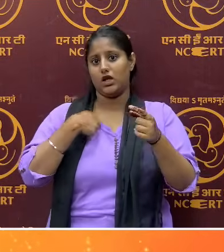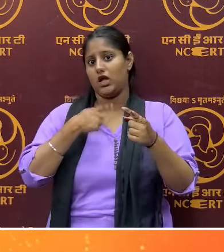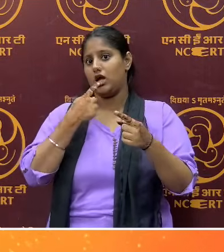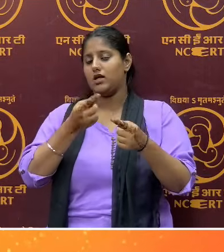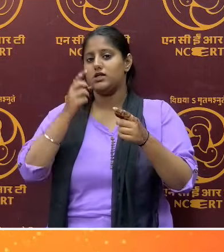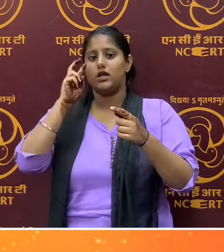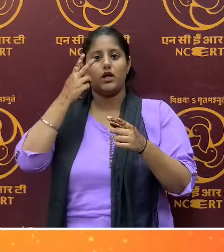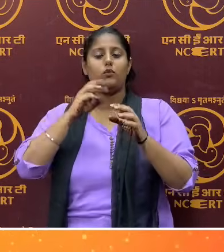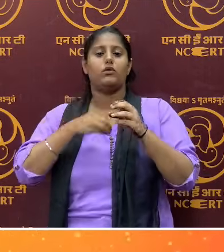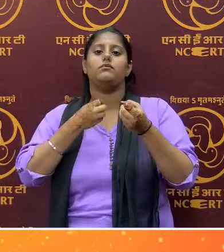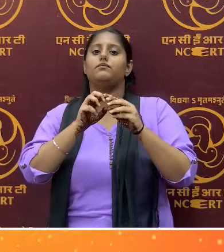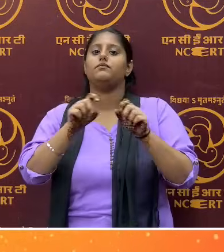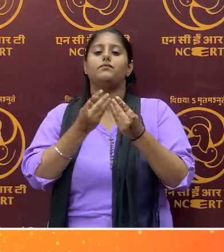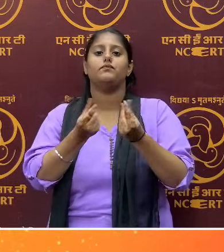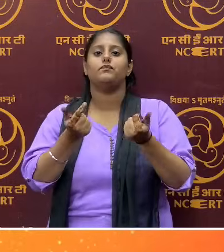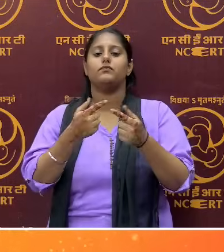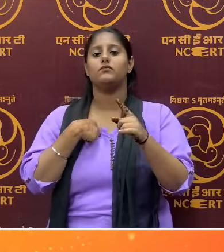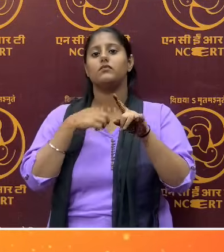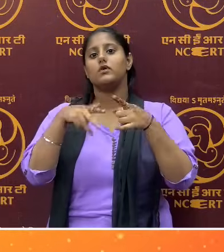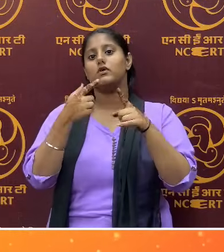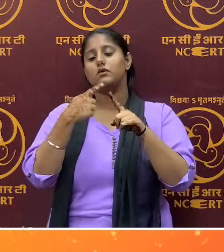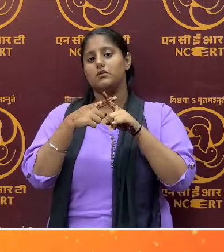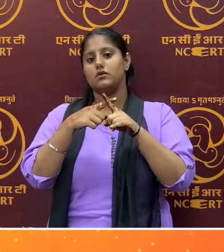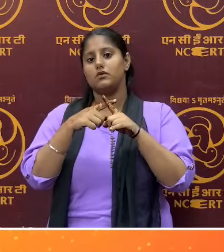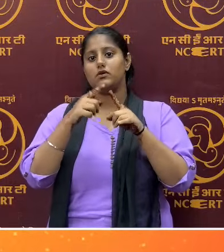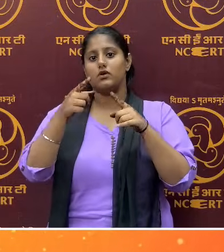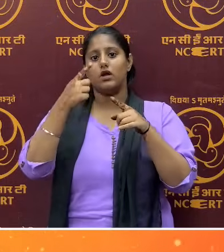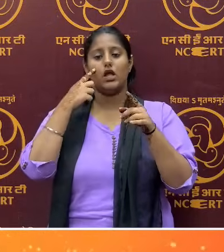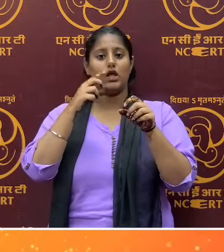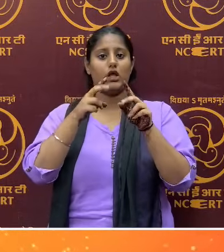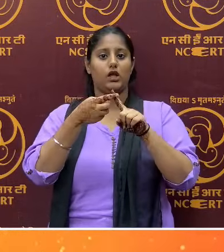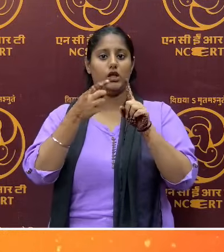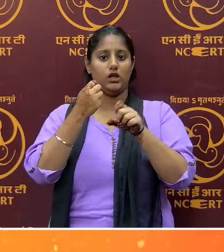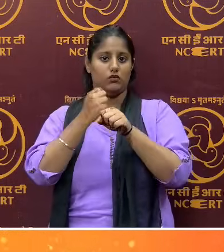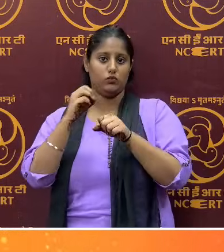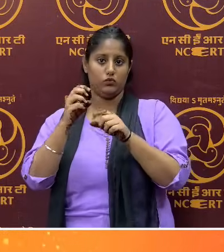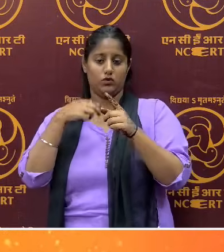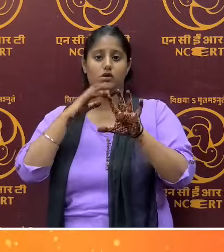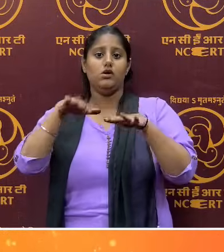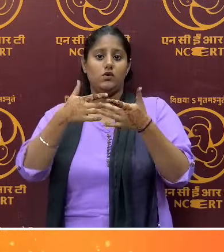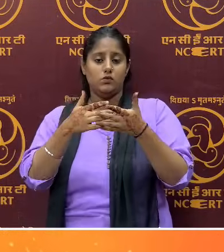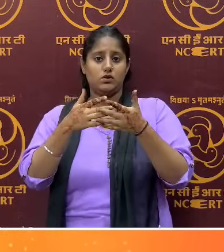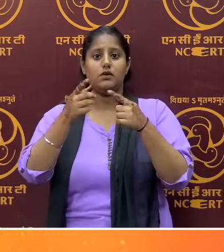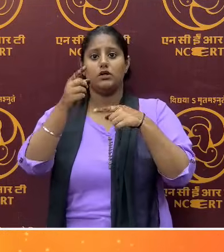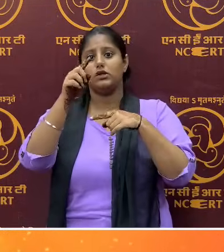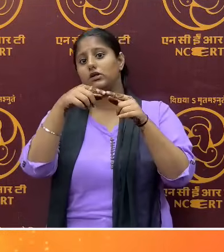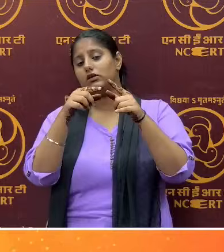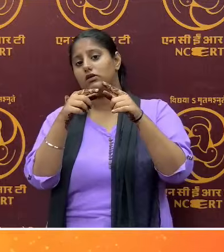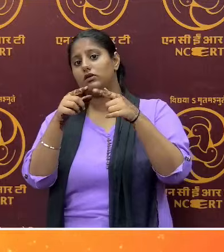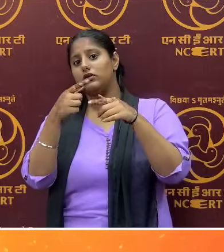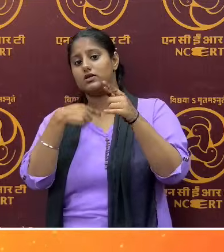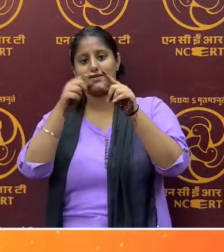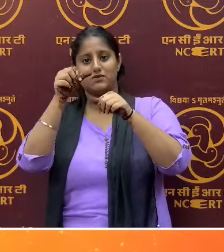well, or they can go to the view ebook. In ebook also steps are mentioned about the screening process. They can view over